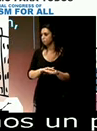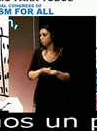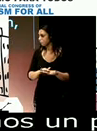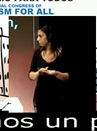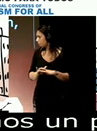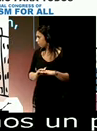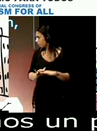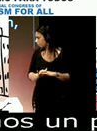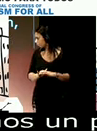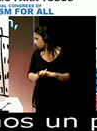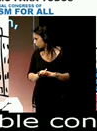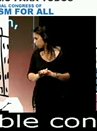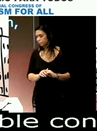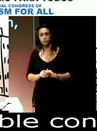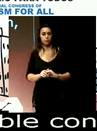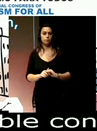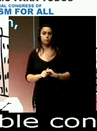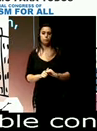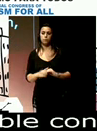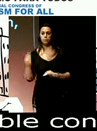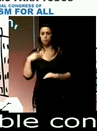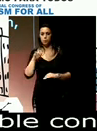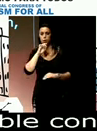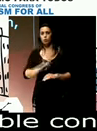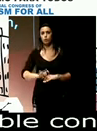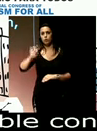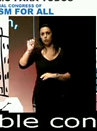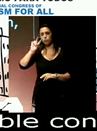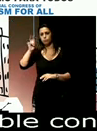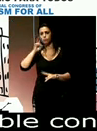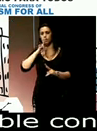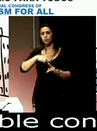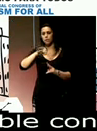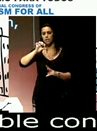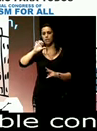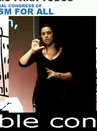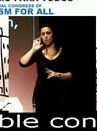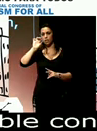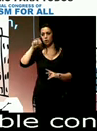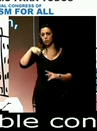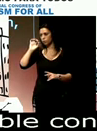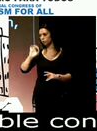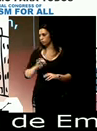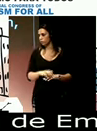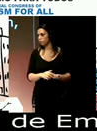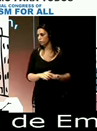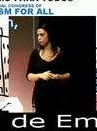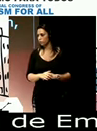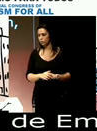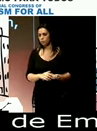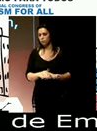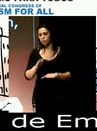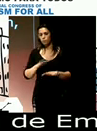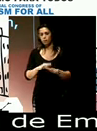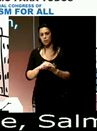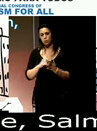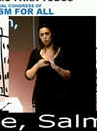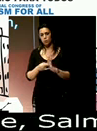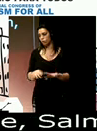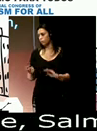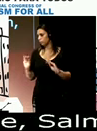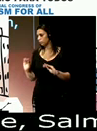the Foundation Serono for its project A Ruota Libera, Free Will, where the aim